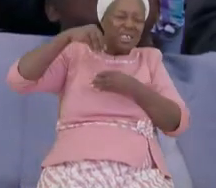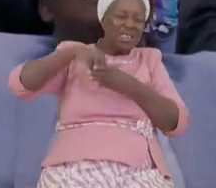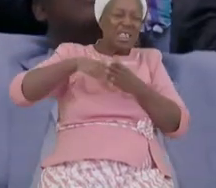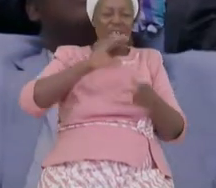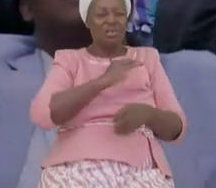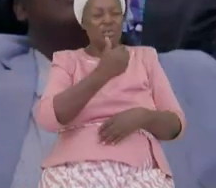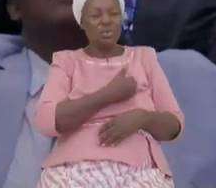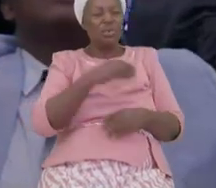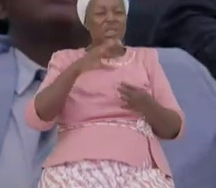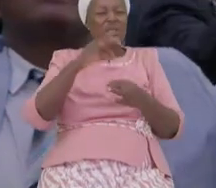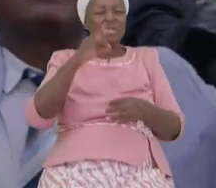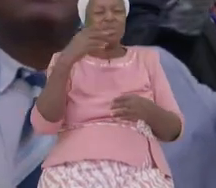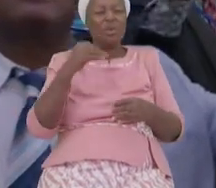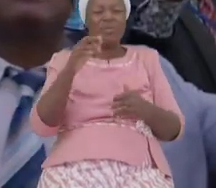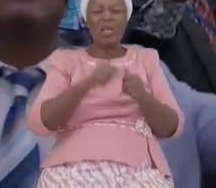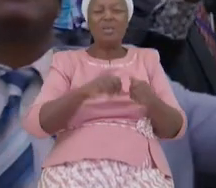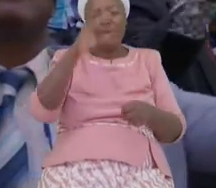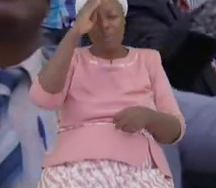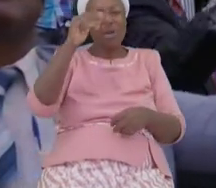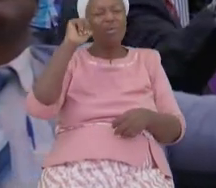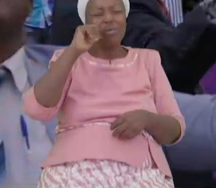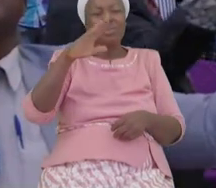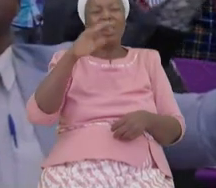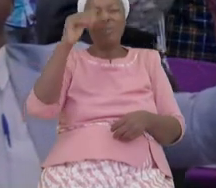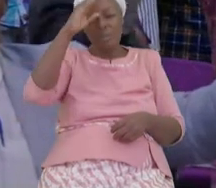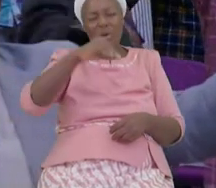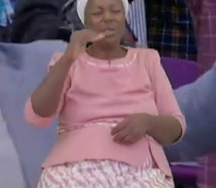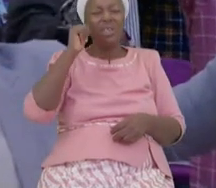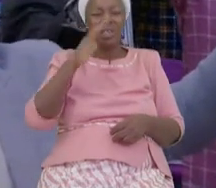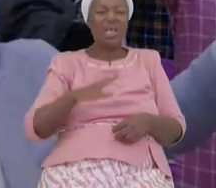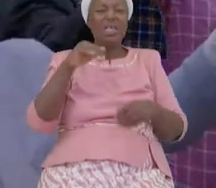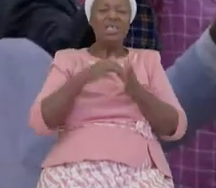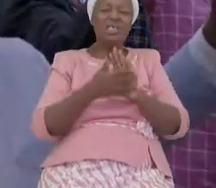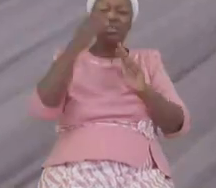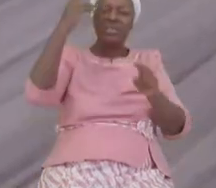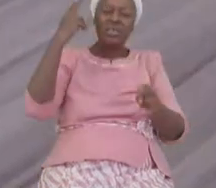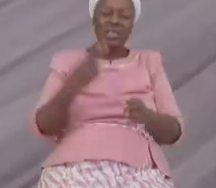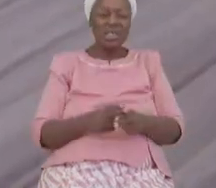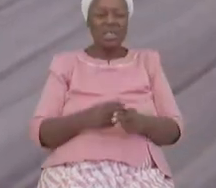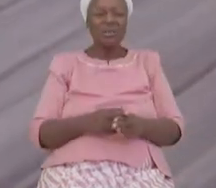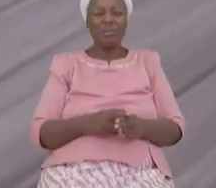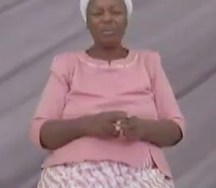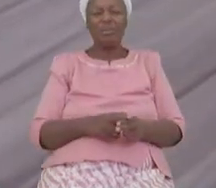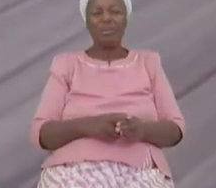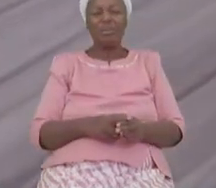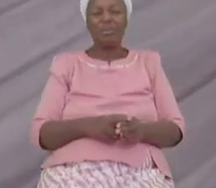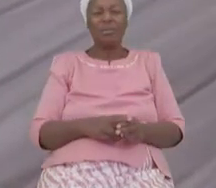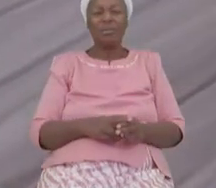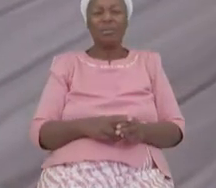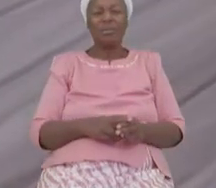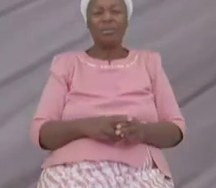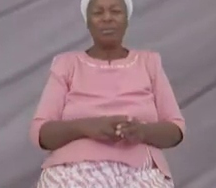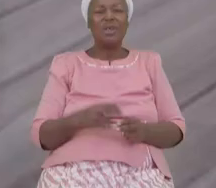soul, spirit of every man, every woman, every boy, every girl, in Jesus' name.